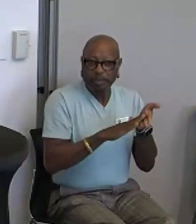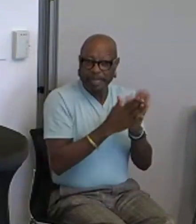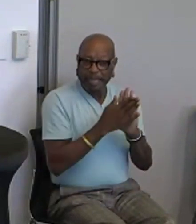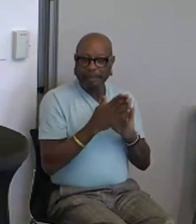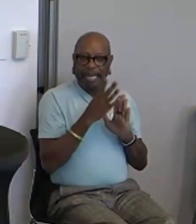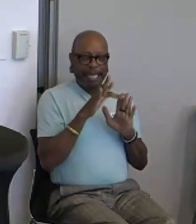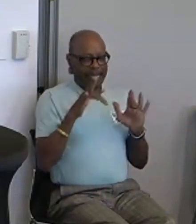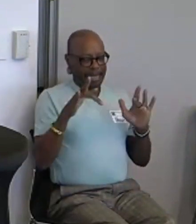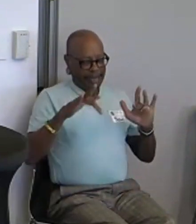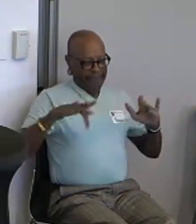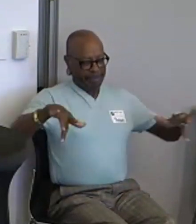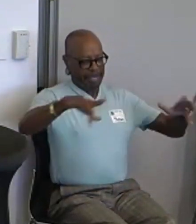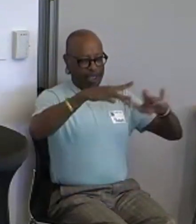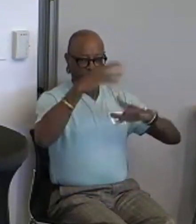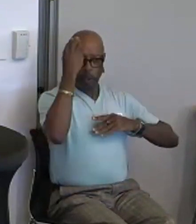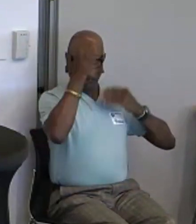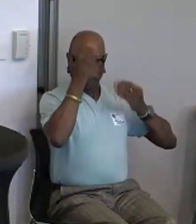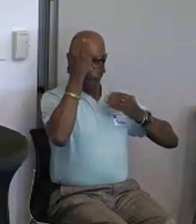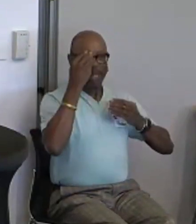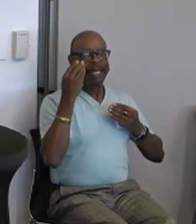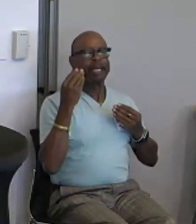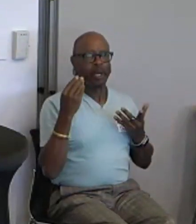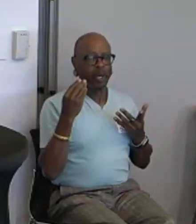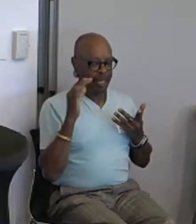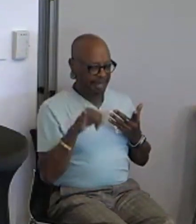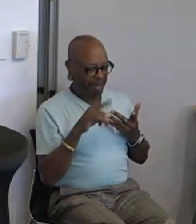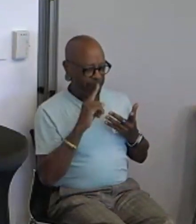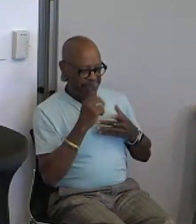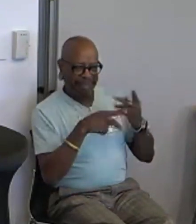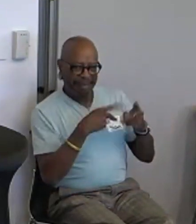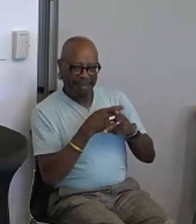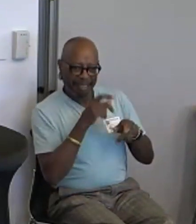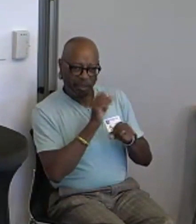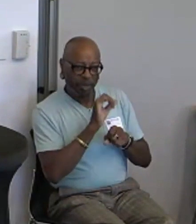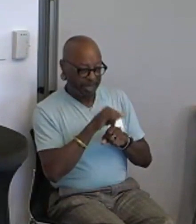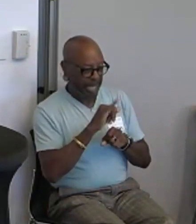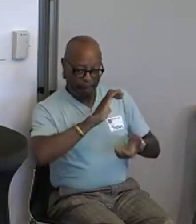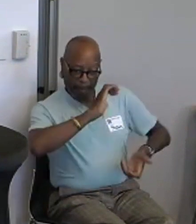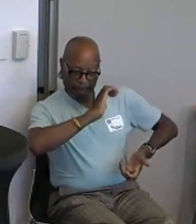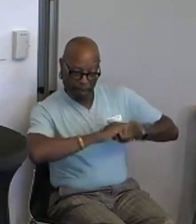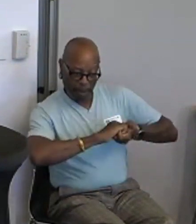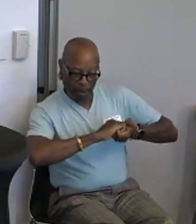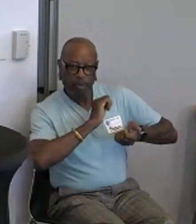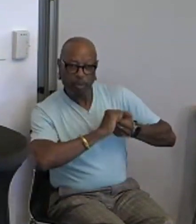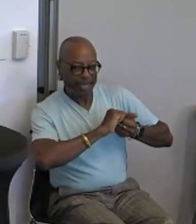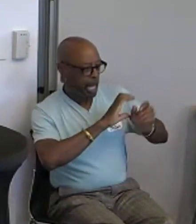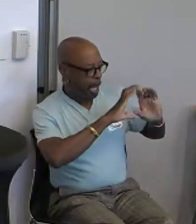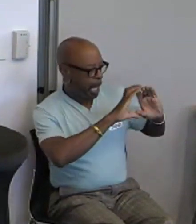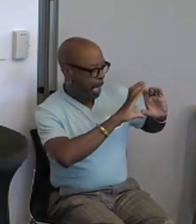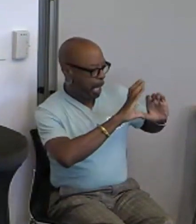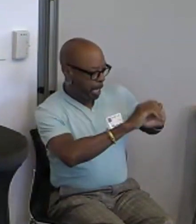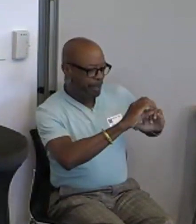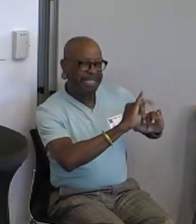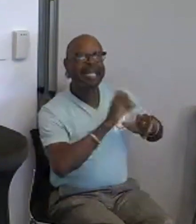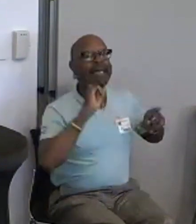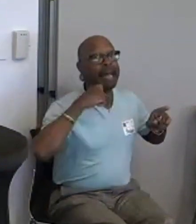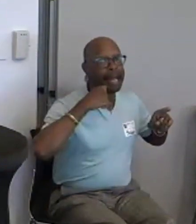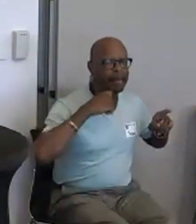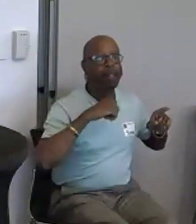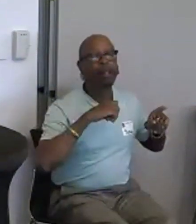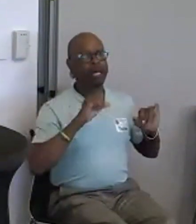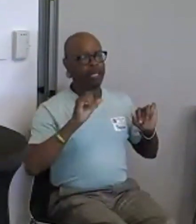engage in spatial reasoning. And that kind of work, those kinds of partnerships with companies, can